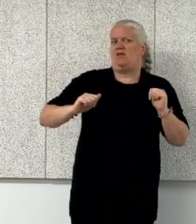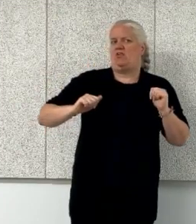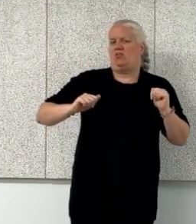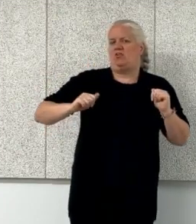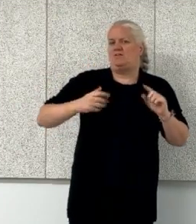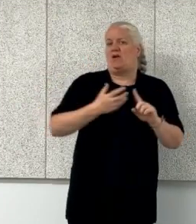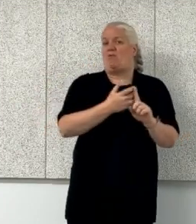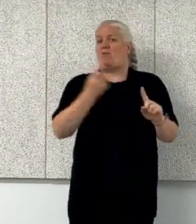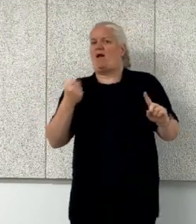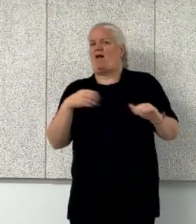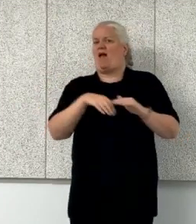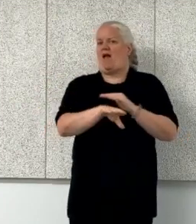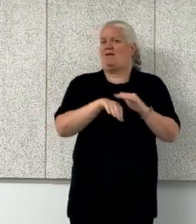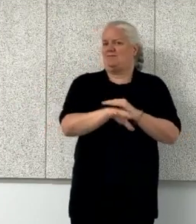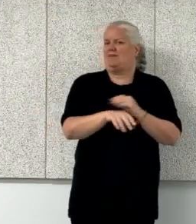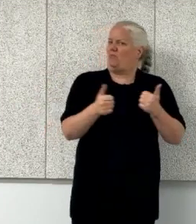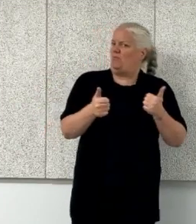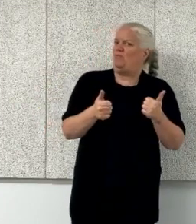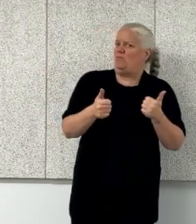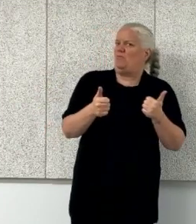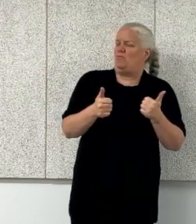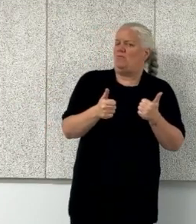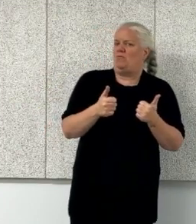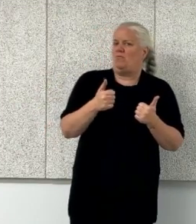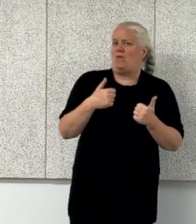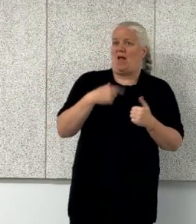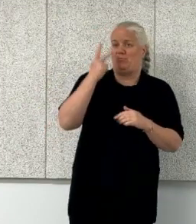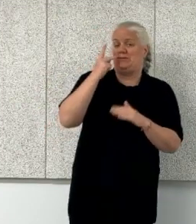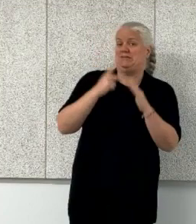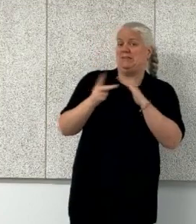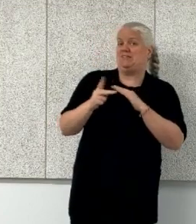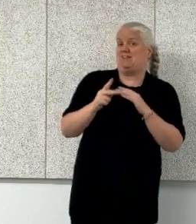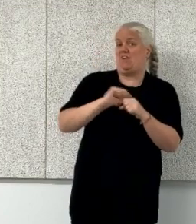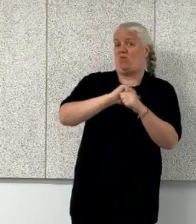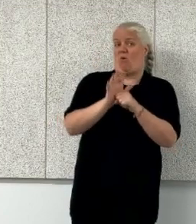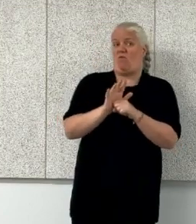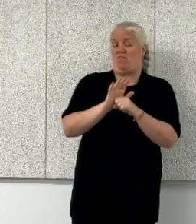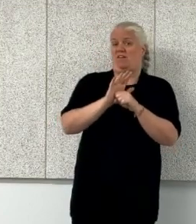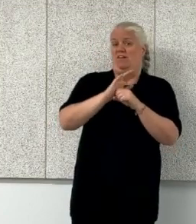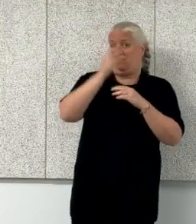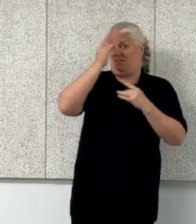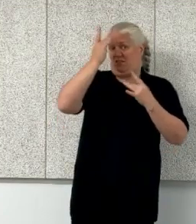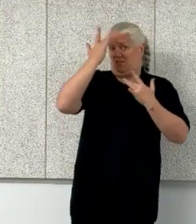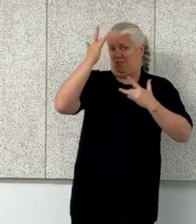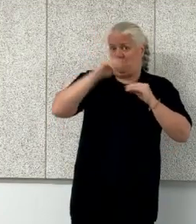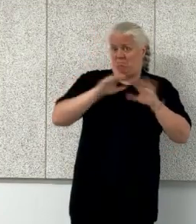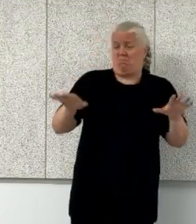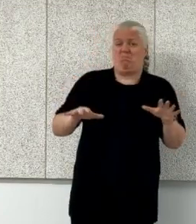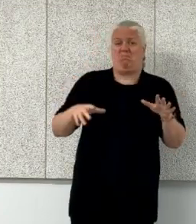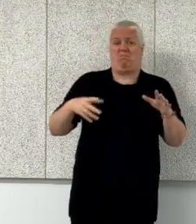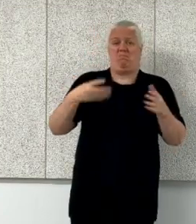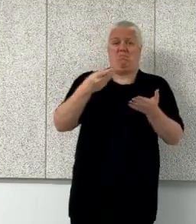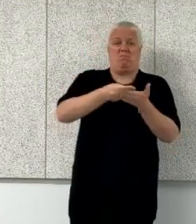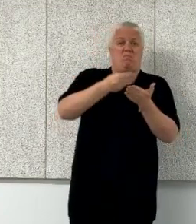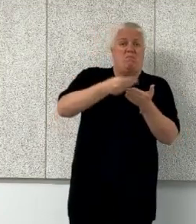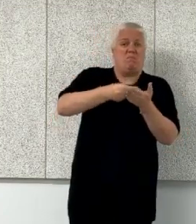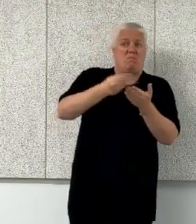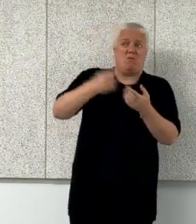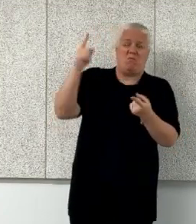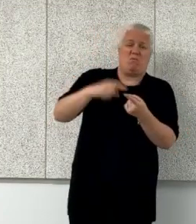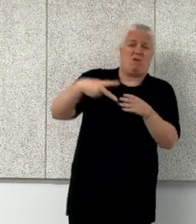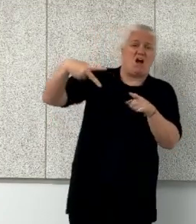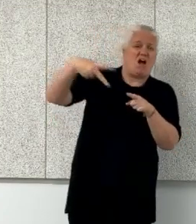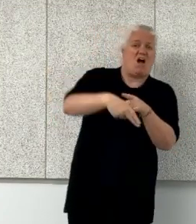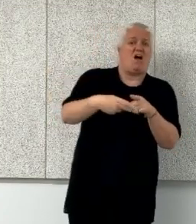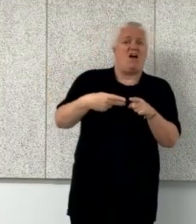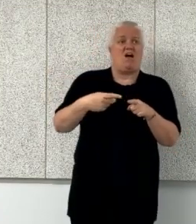was, you know, a thought that was probably going to happen after the pandemic with budgets and, you know, all the stuff that's going on with theaters.